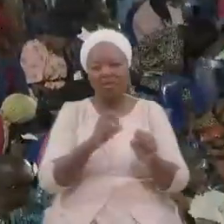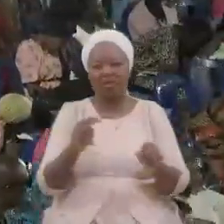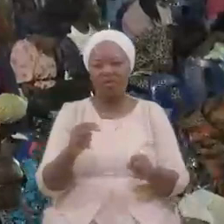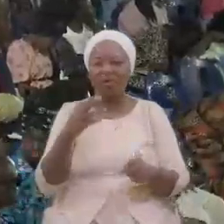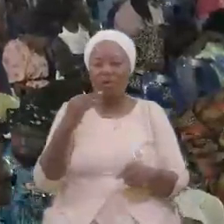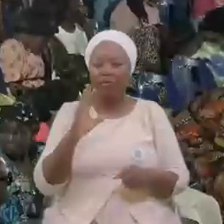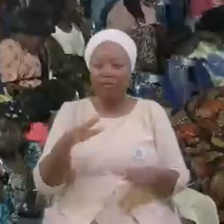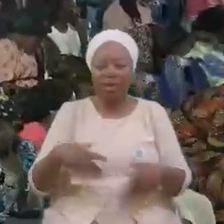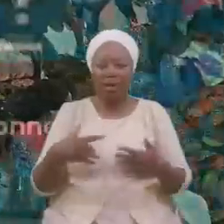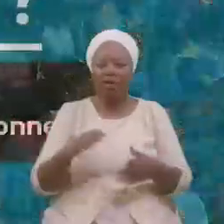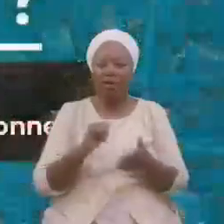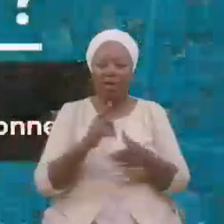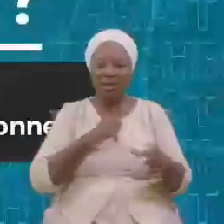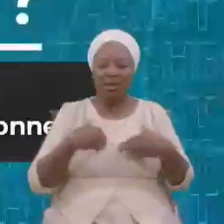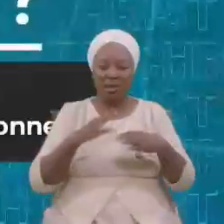has given you.